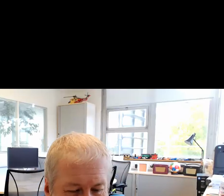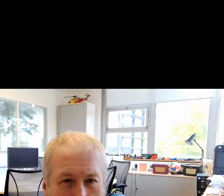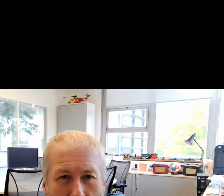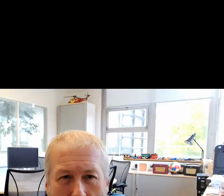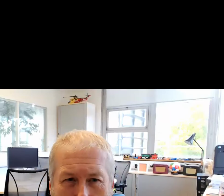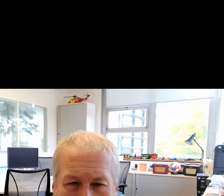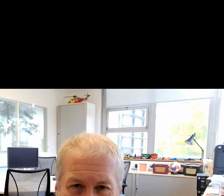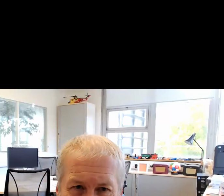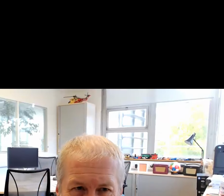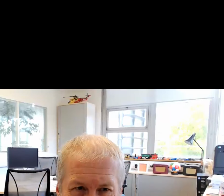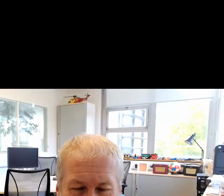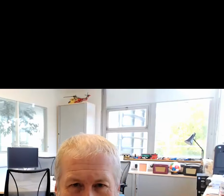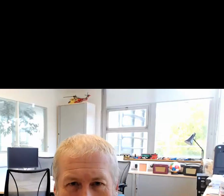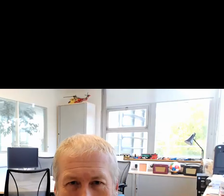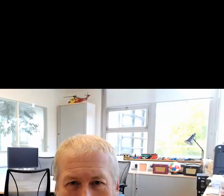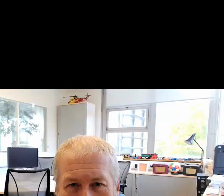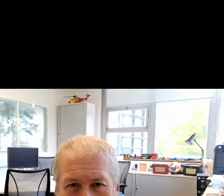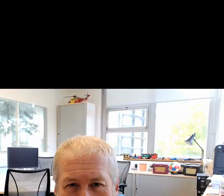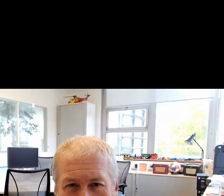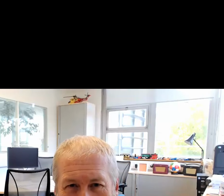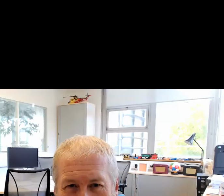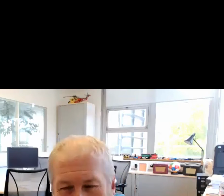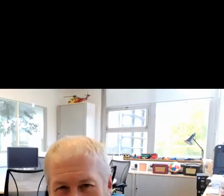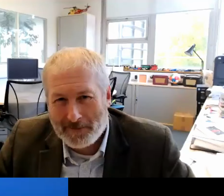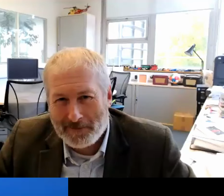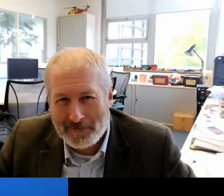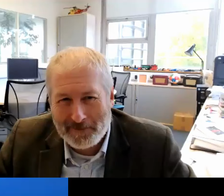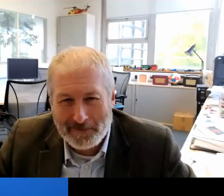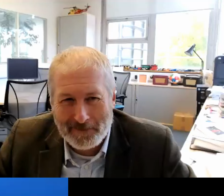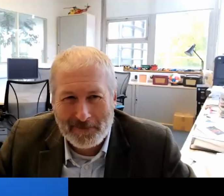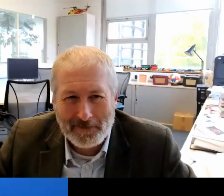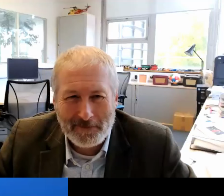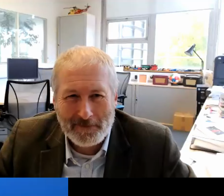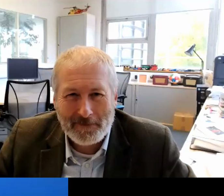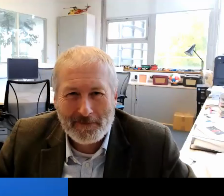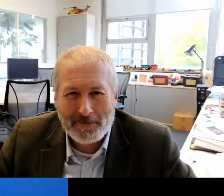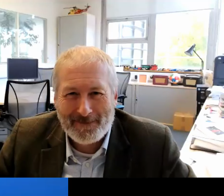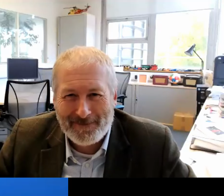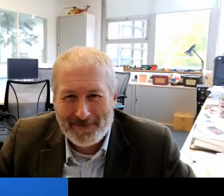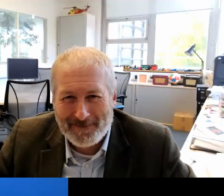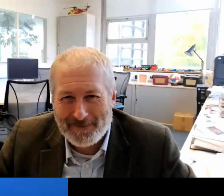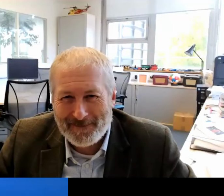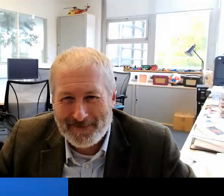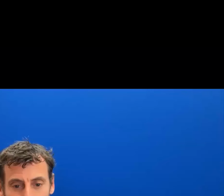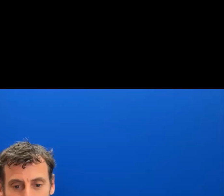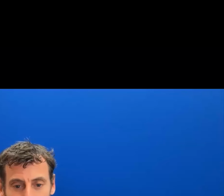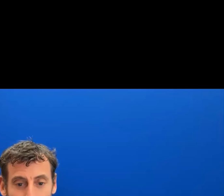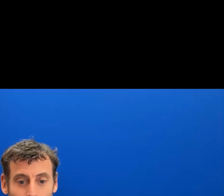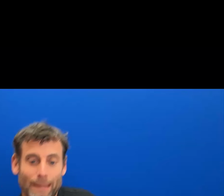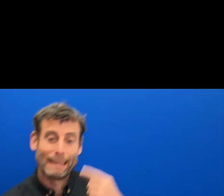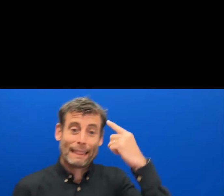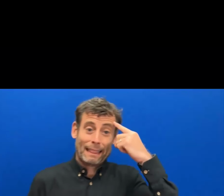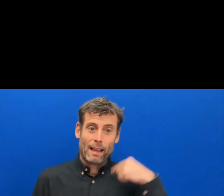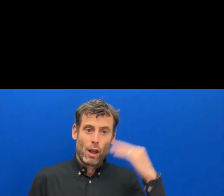Thank you very much, John. I'm conscious that I stand in a dangerous position because I'm all that is between you and the coffee that I think